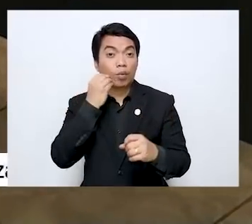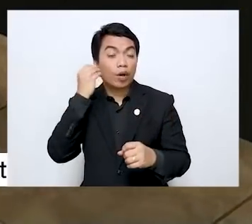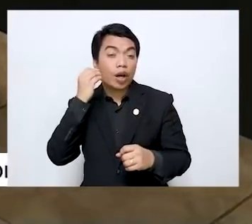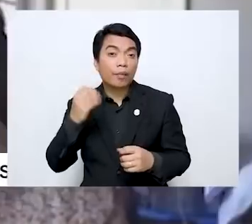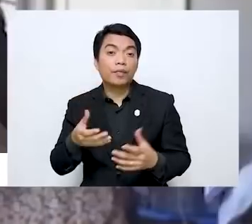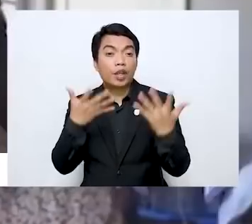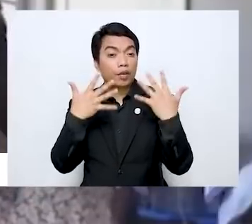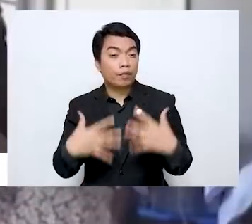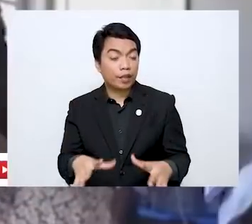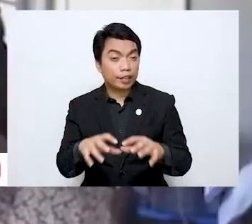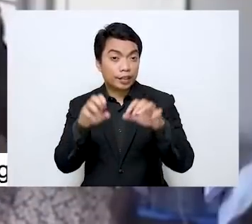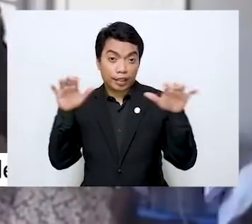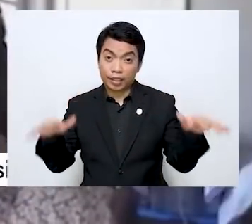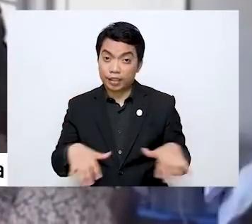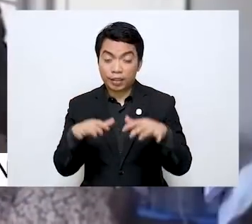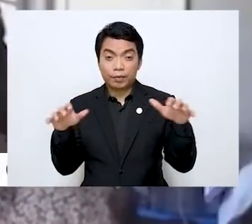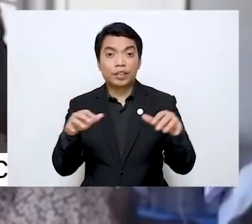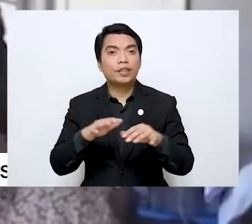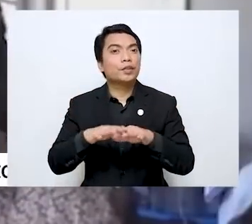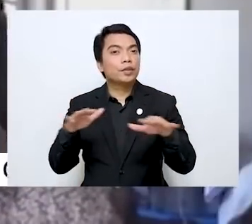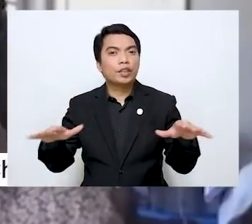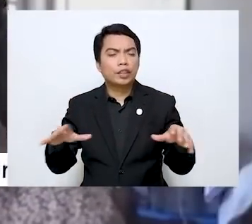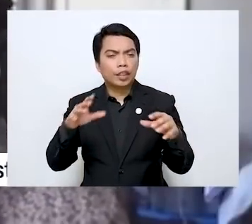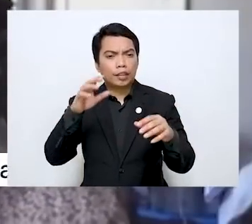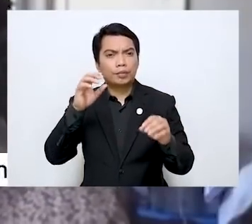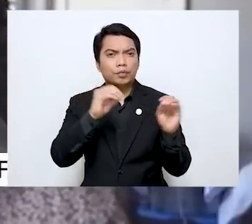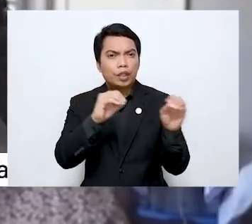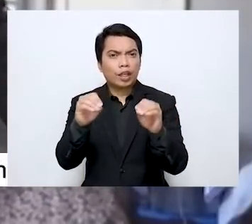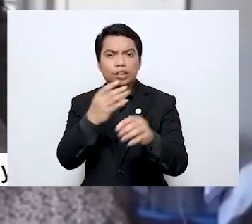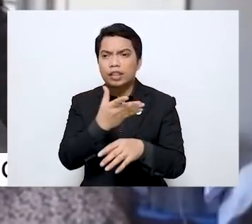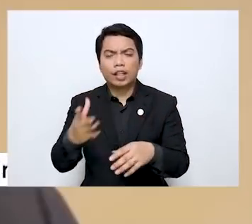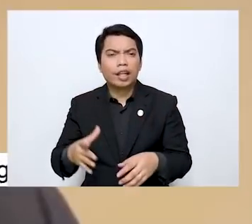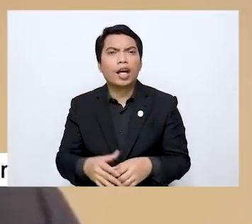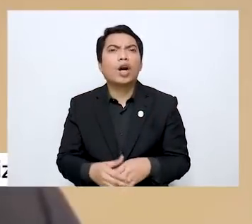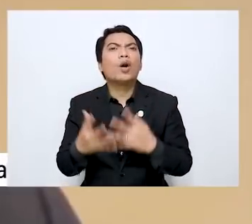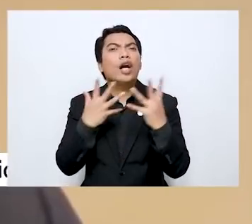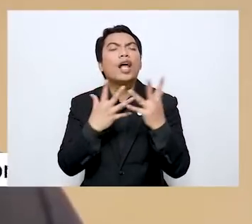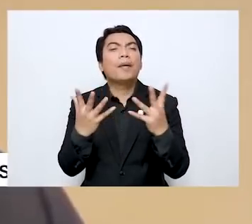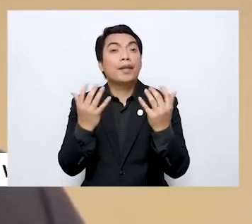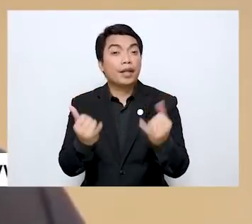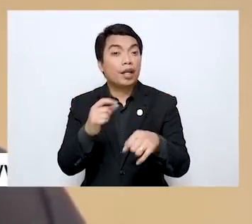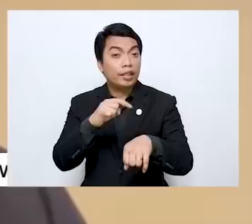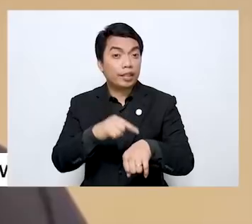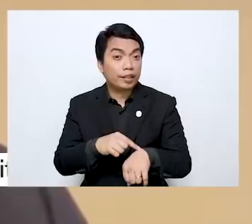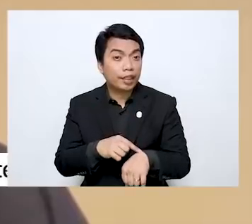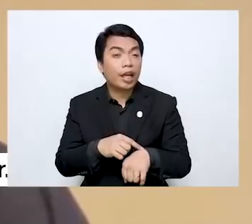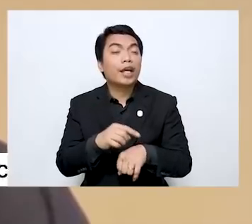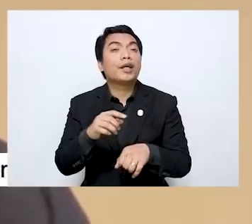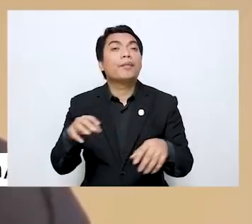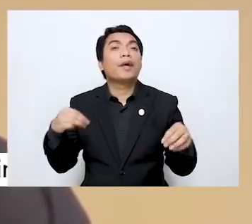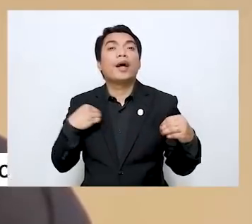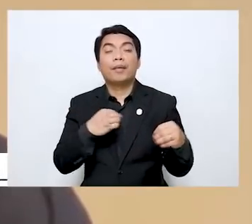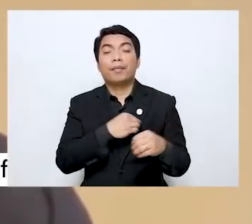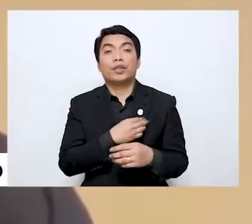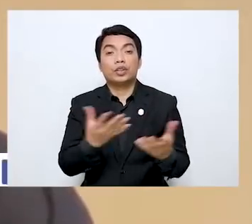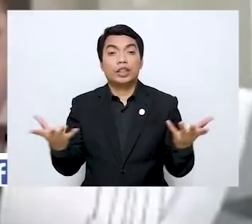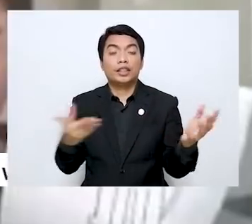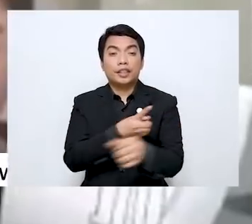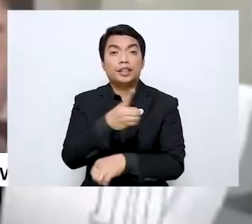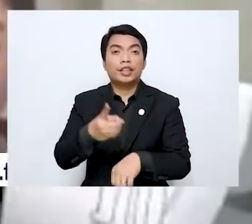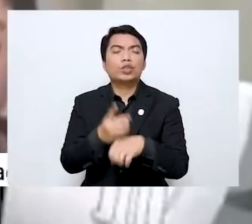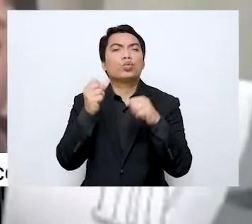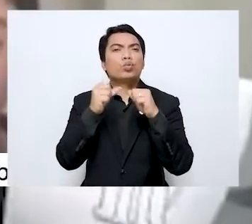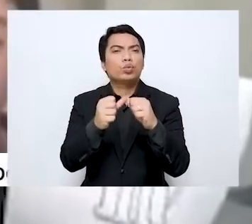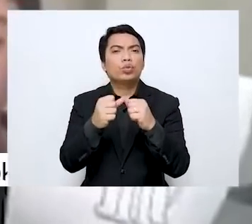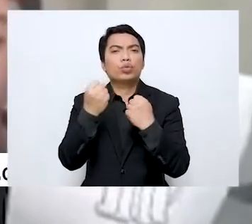At the end of the activity, the children were reminded that even during this time, the brethren all over the district continue to show their support